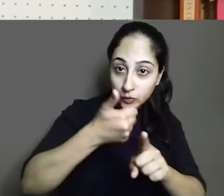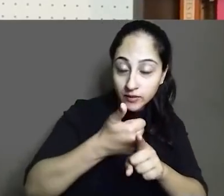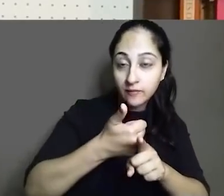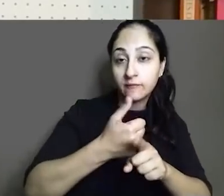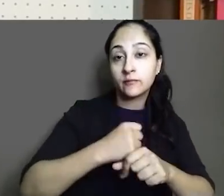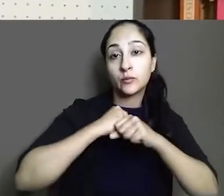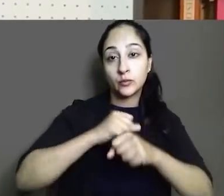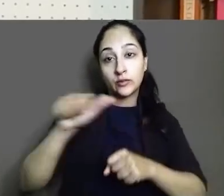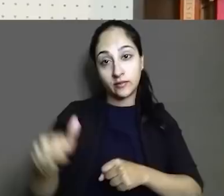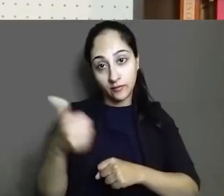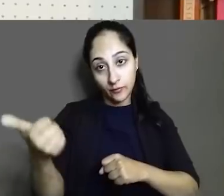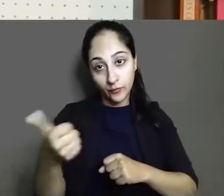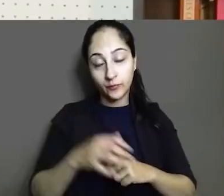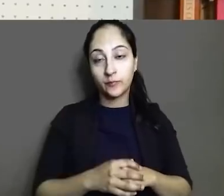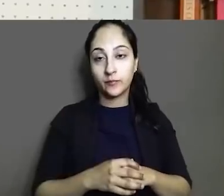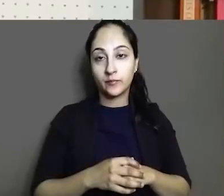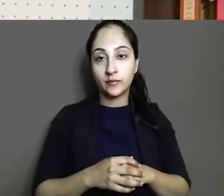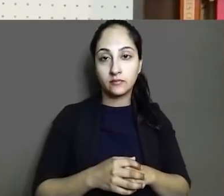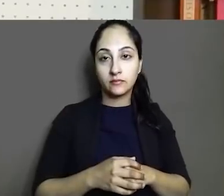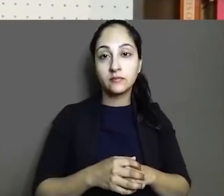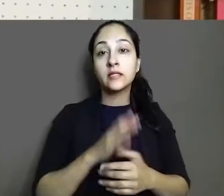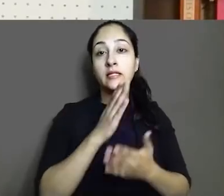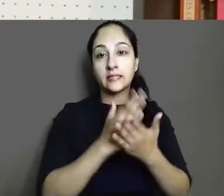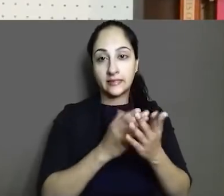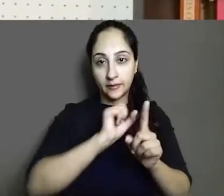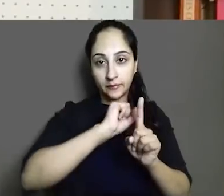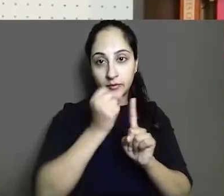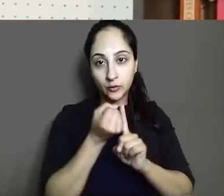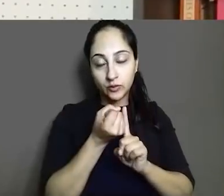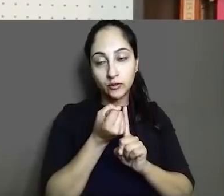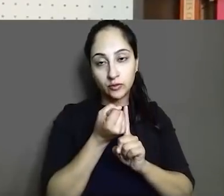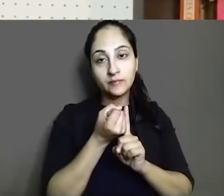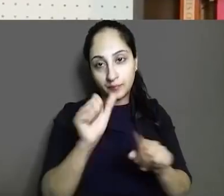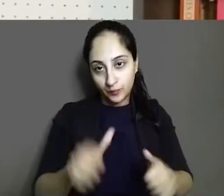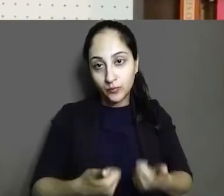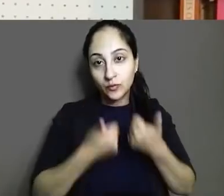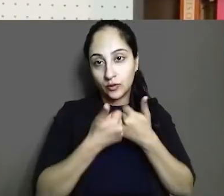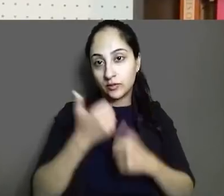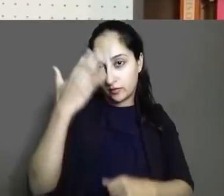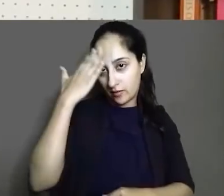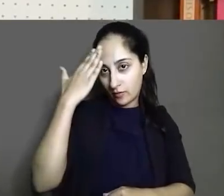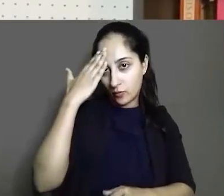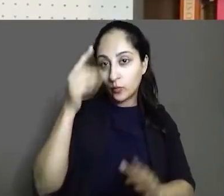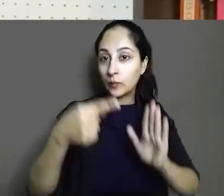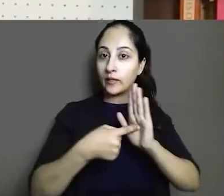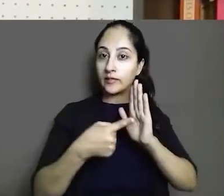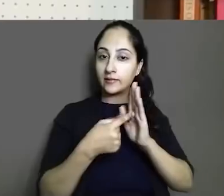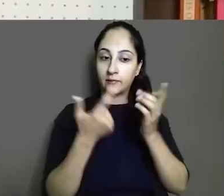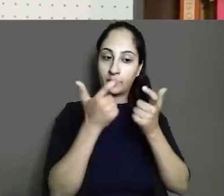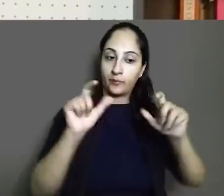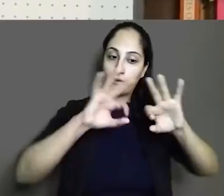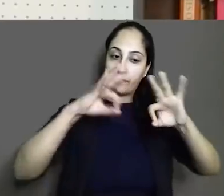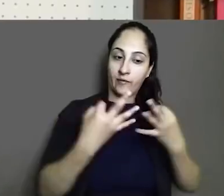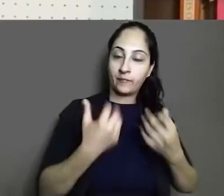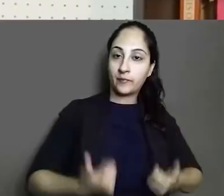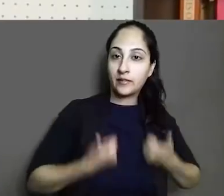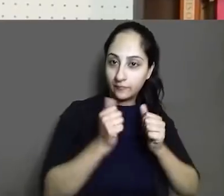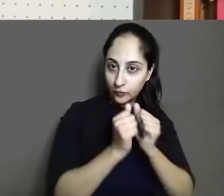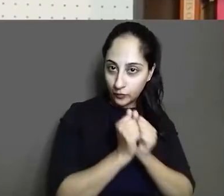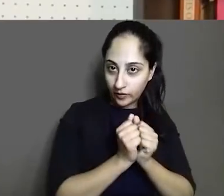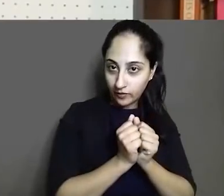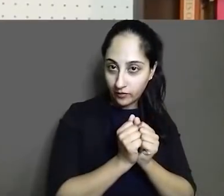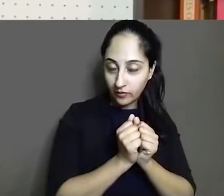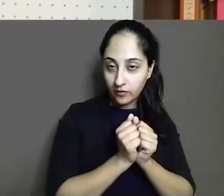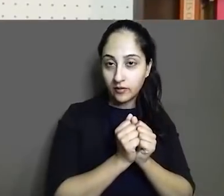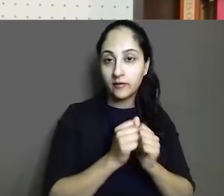and having my family go through this, it just reinforces the point that all of us have